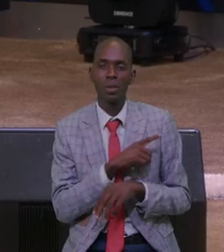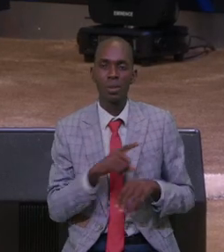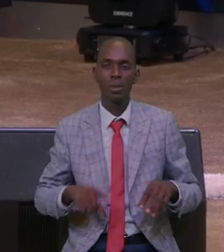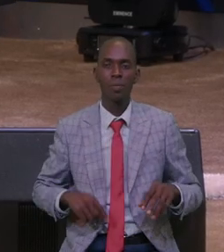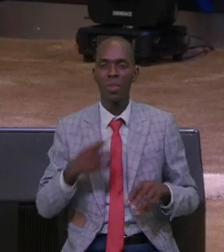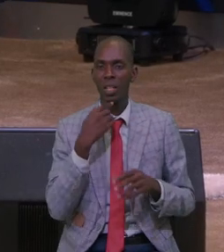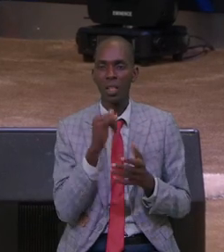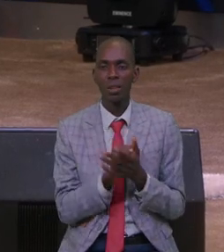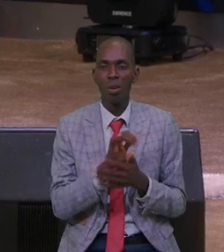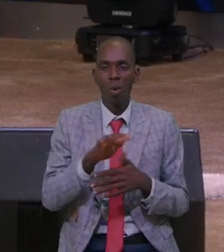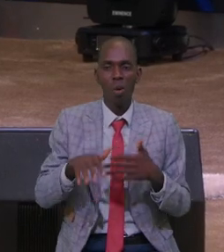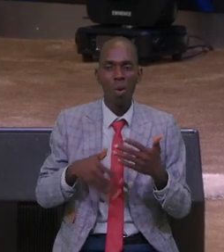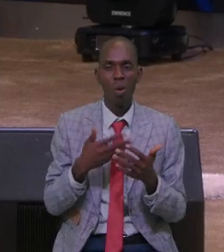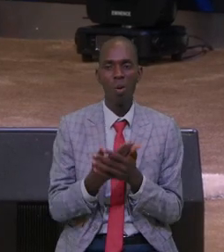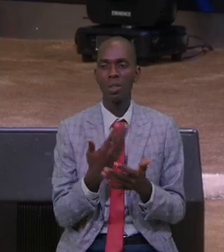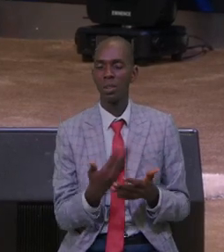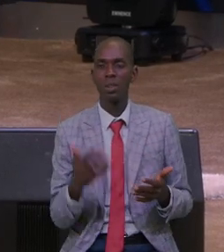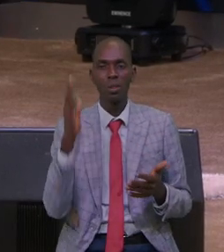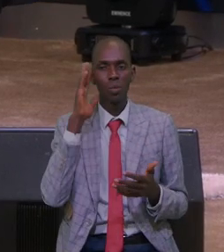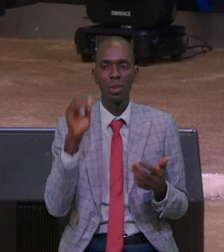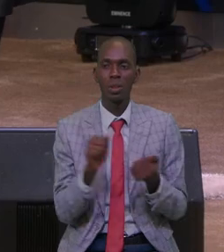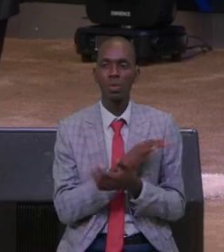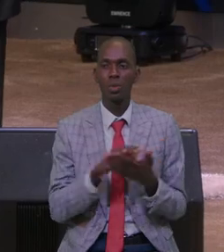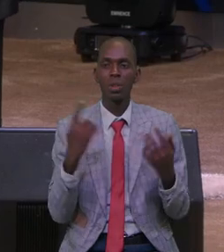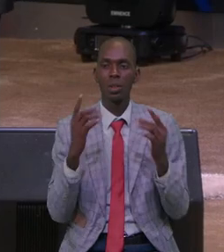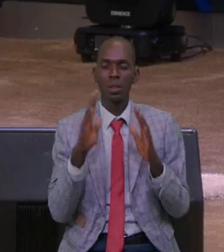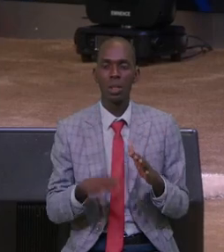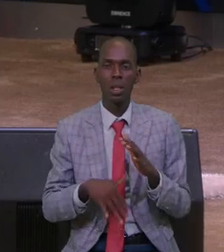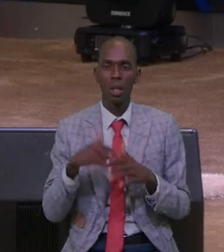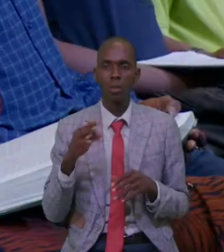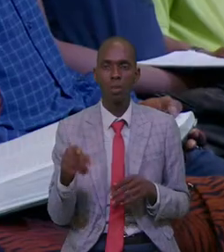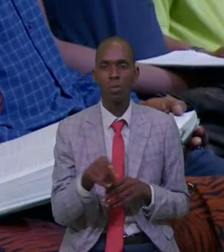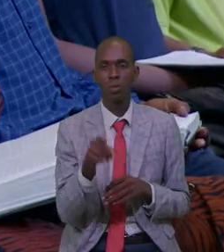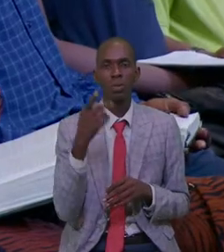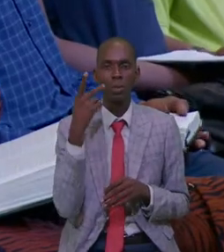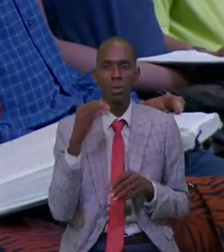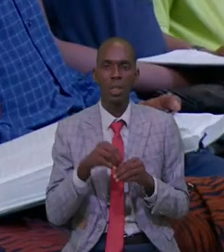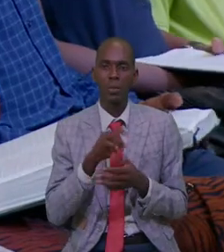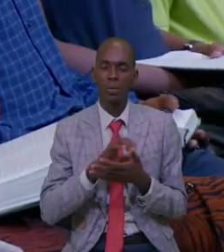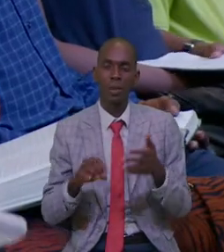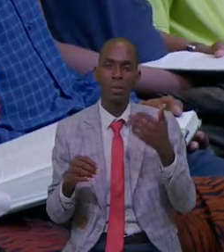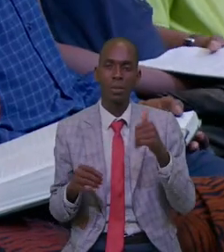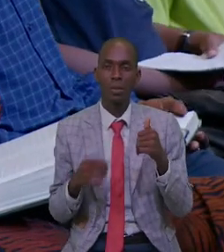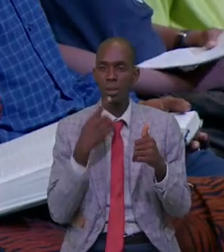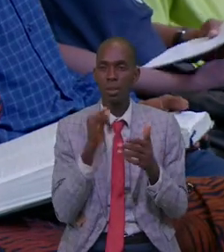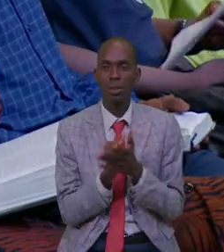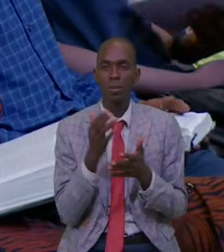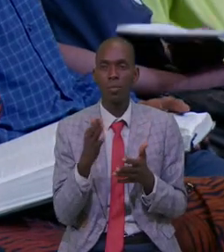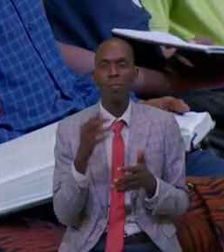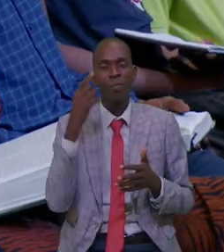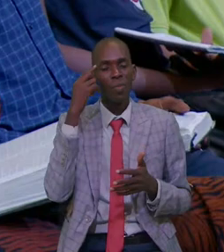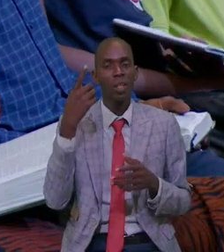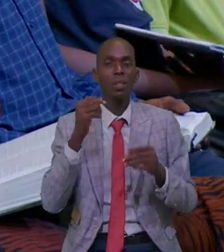shall destroy sinners out of it. Look at verse 10. In verse 10 it says, for the stars